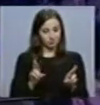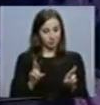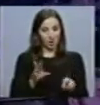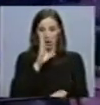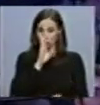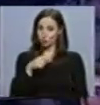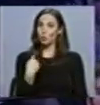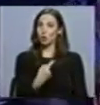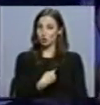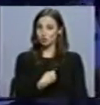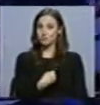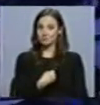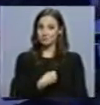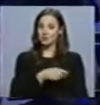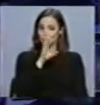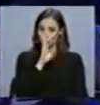I hope